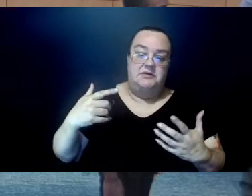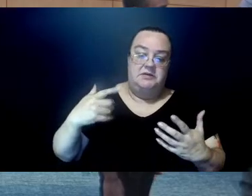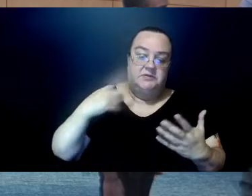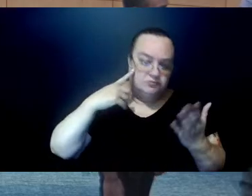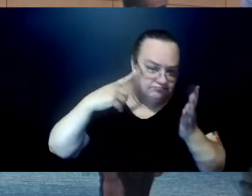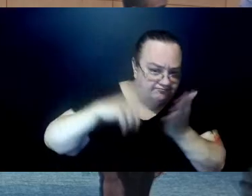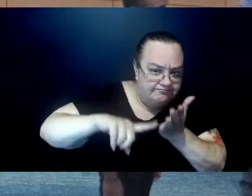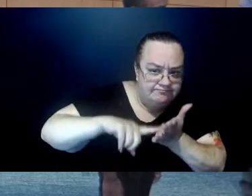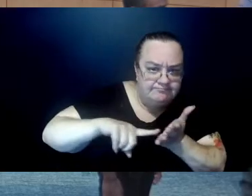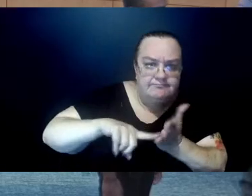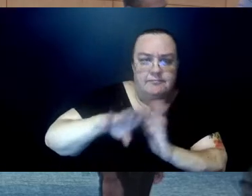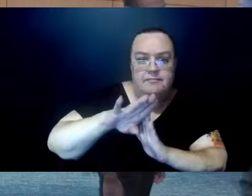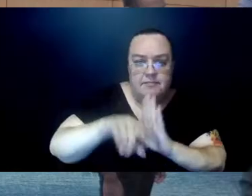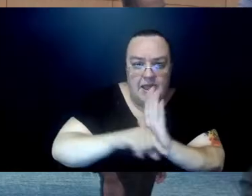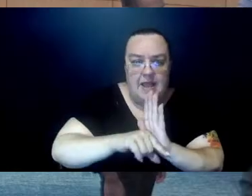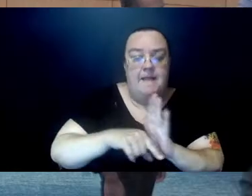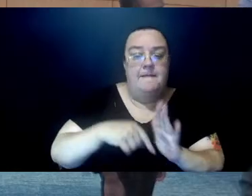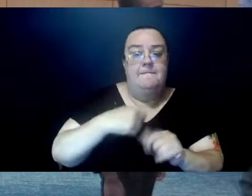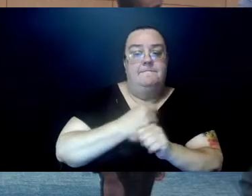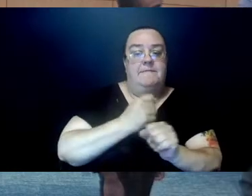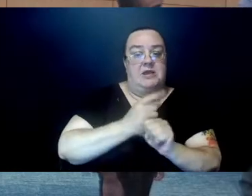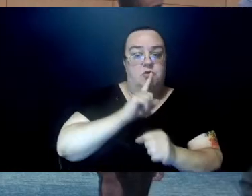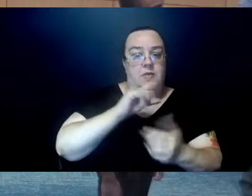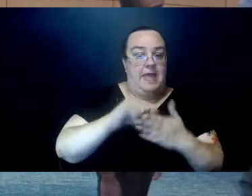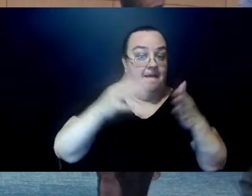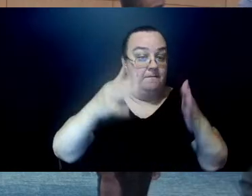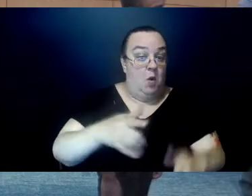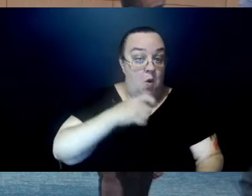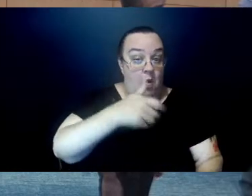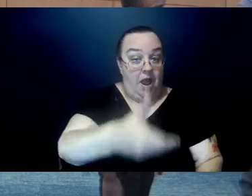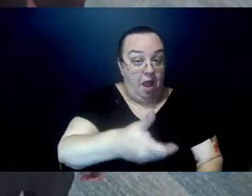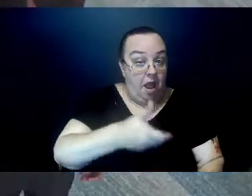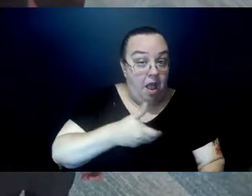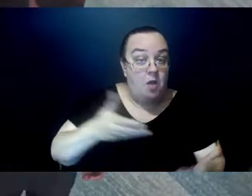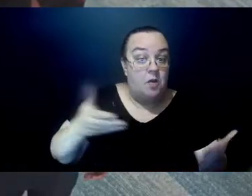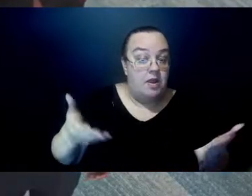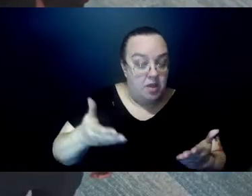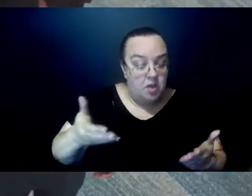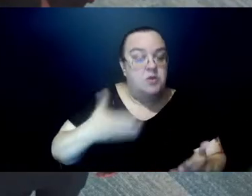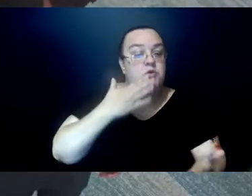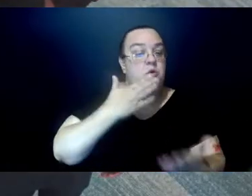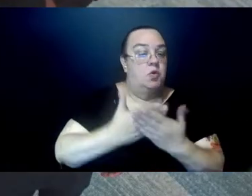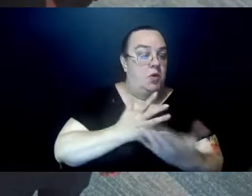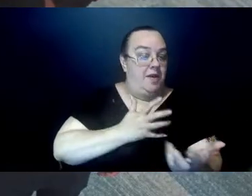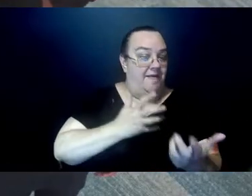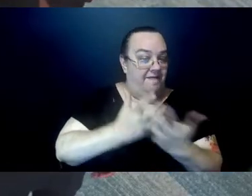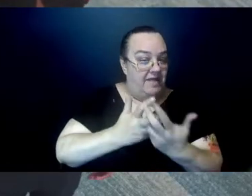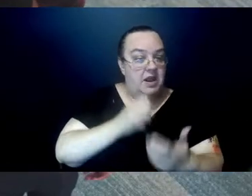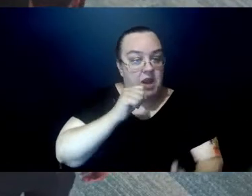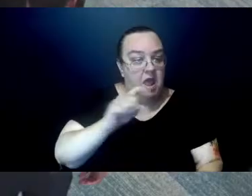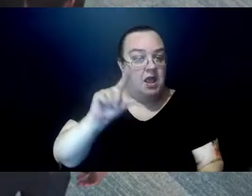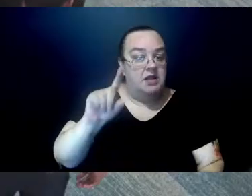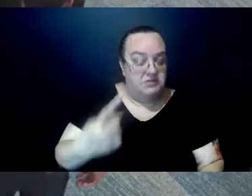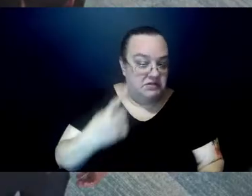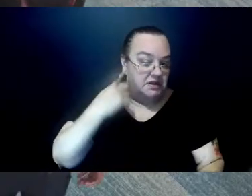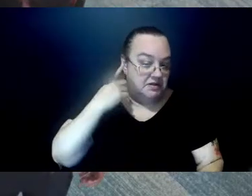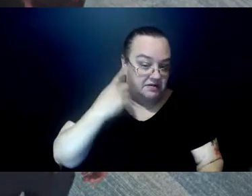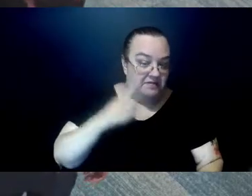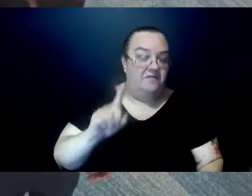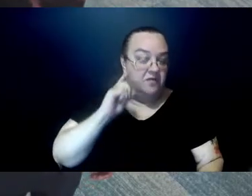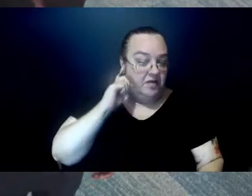the individuals that we are hiring here in Cheverly are a good fit, not just for this agency, but for this town. So